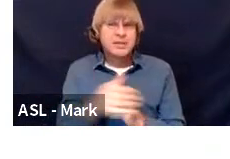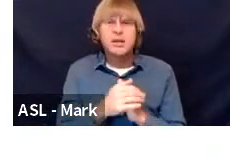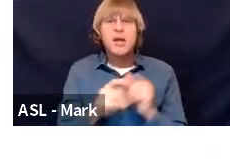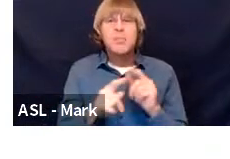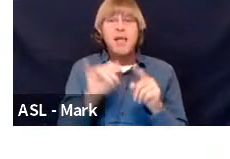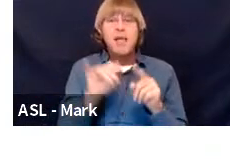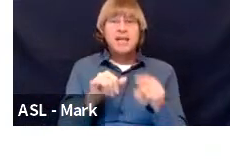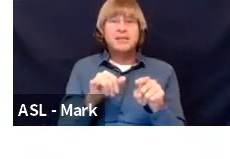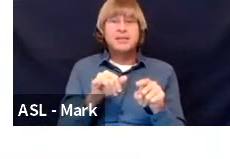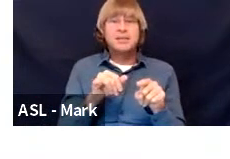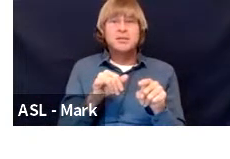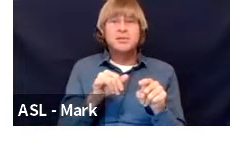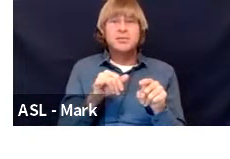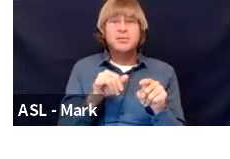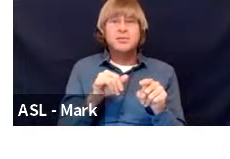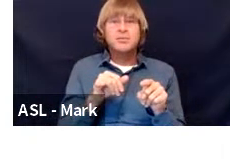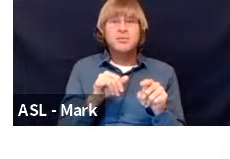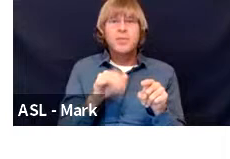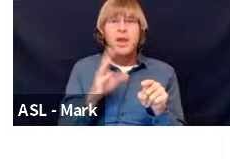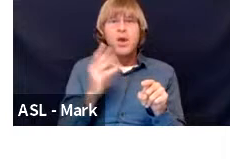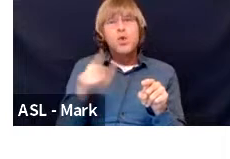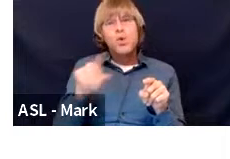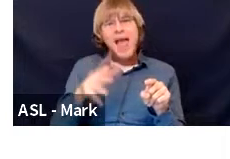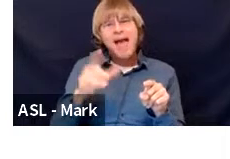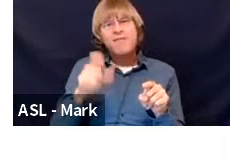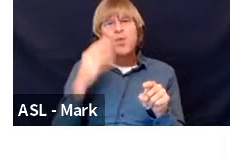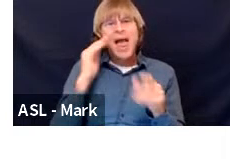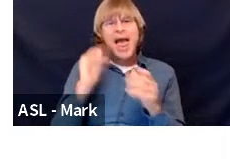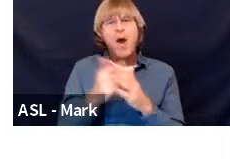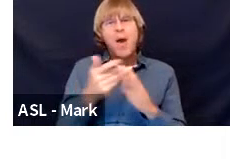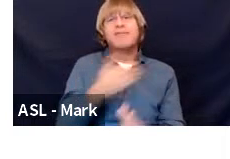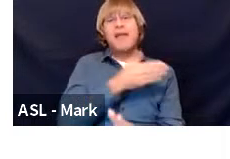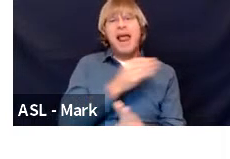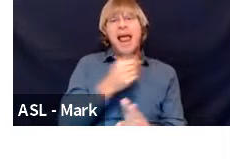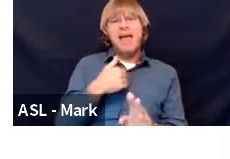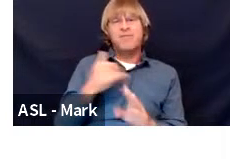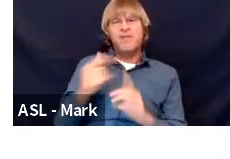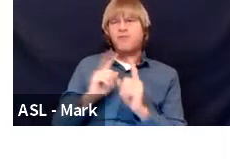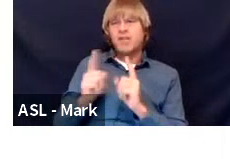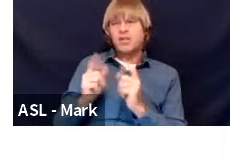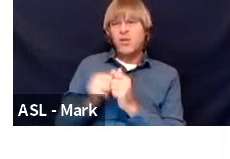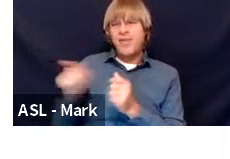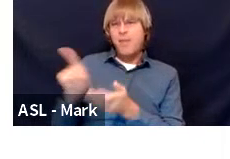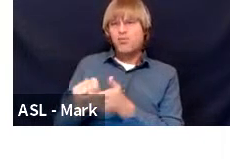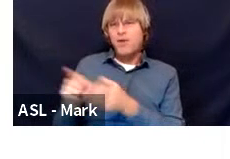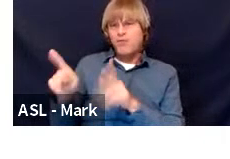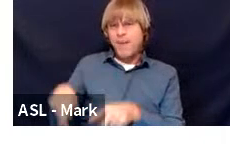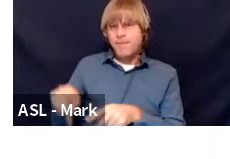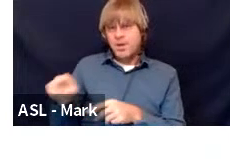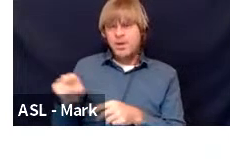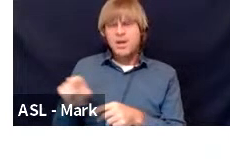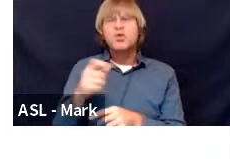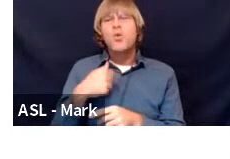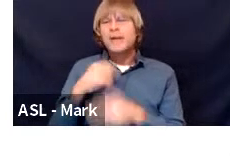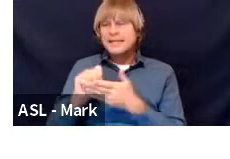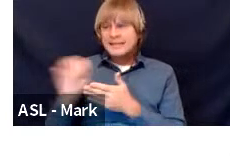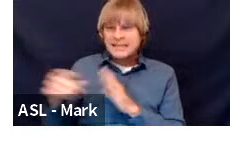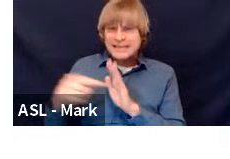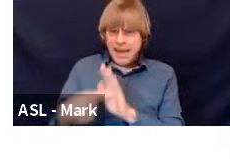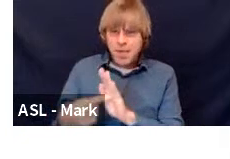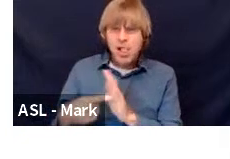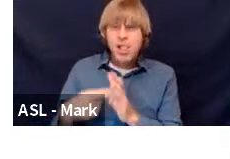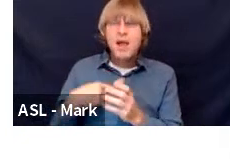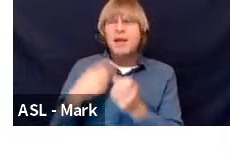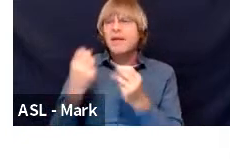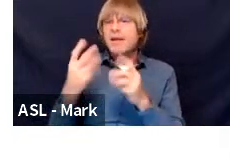this is the thing, you kind of need to know ahead of time and have those conversations with your print rep. So we sent in samples, we did